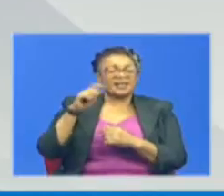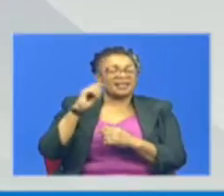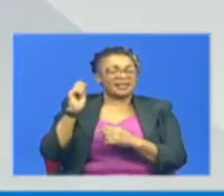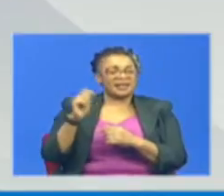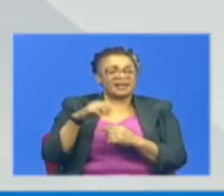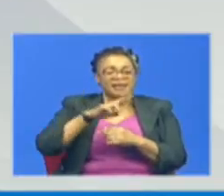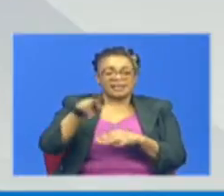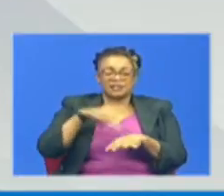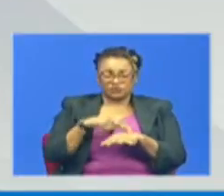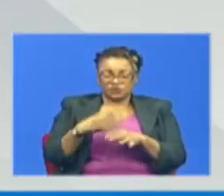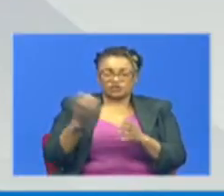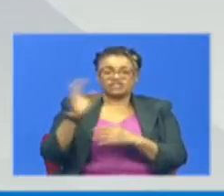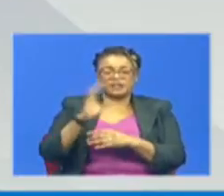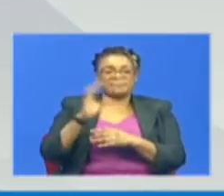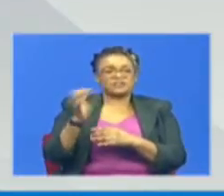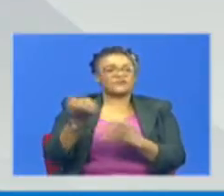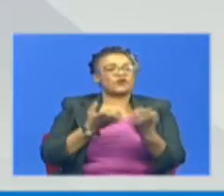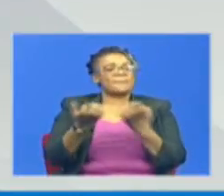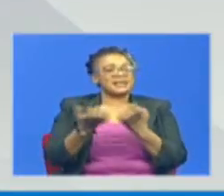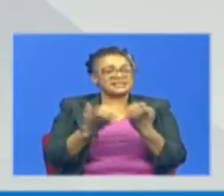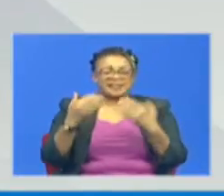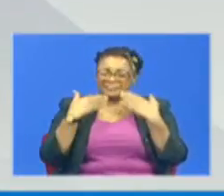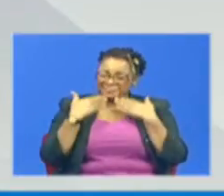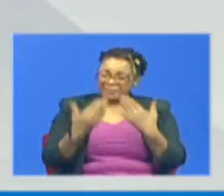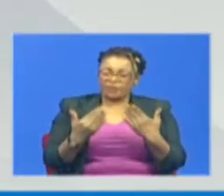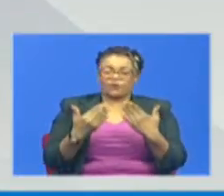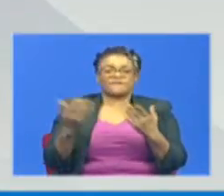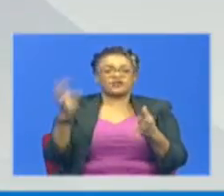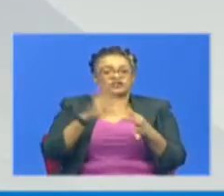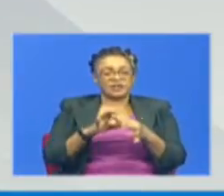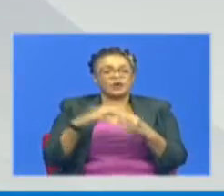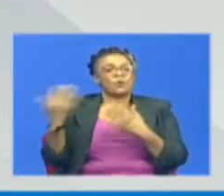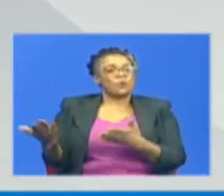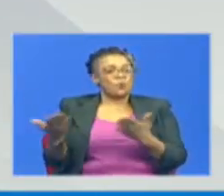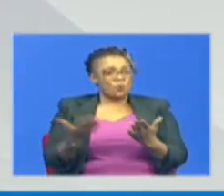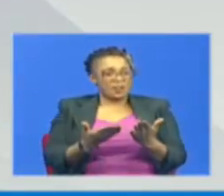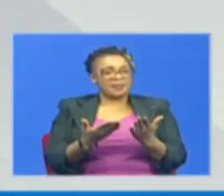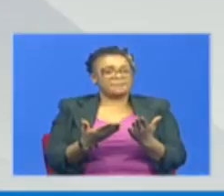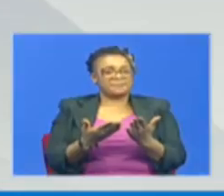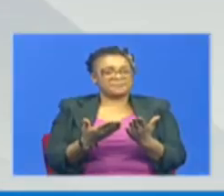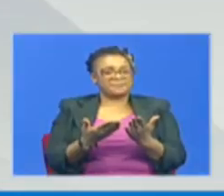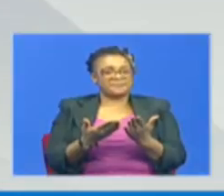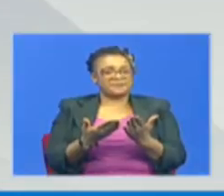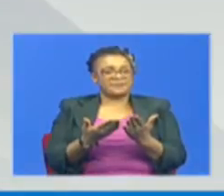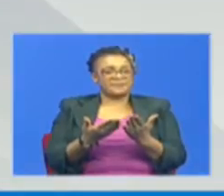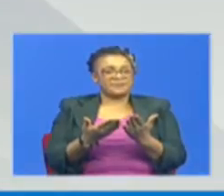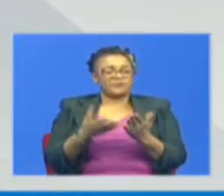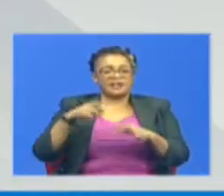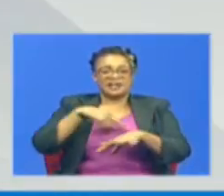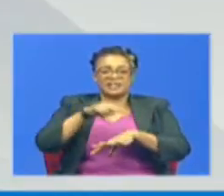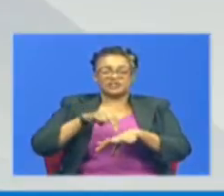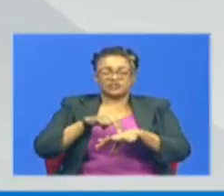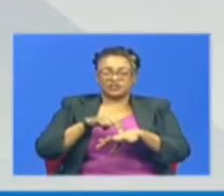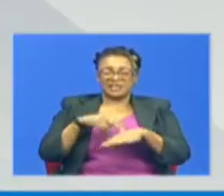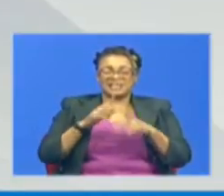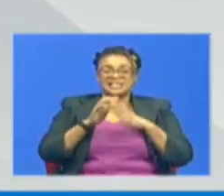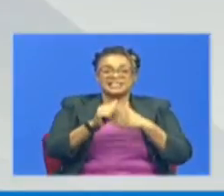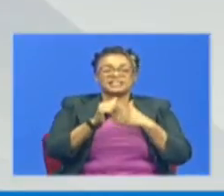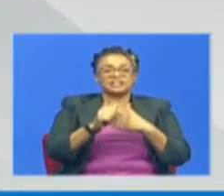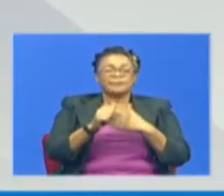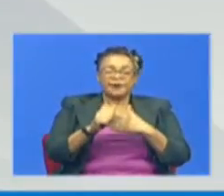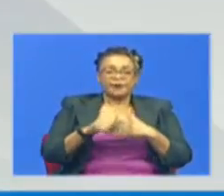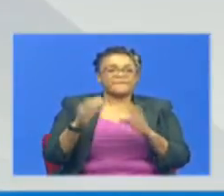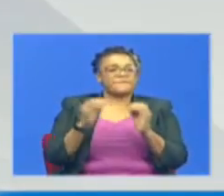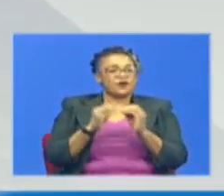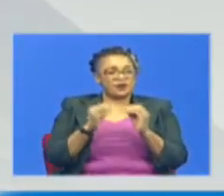and Industry. Ladies and gentlemen, thank you for joining us and welcome to this edition of the Nation Leadership Forum. And we'll ask you to just chime into the